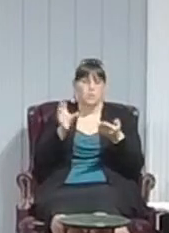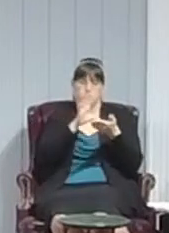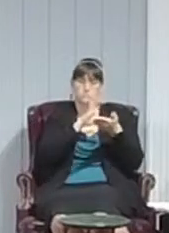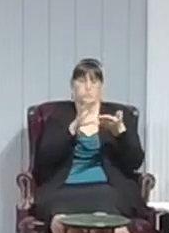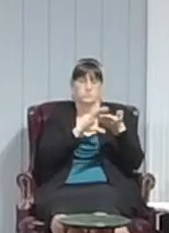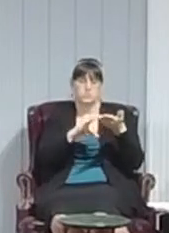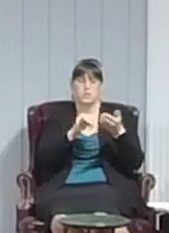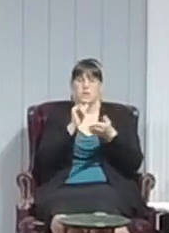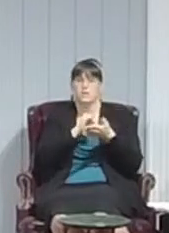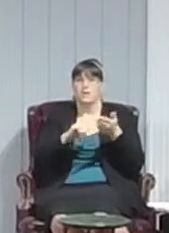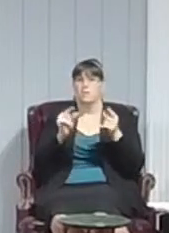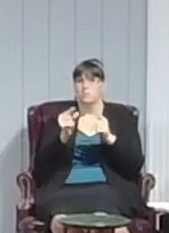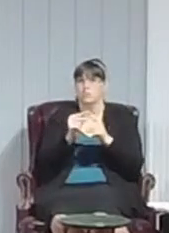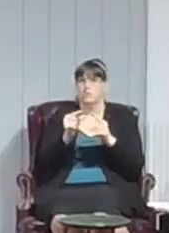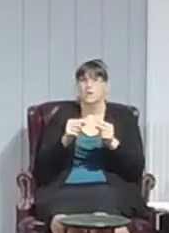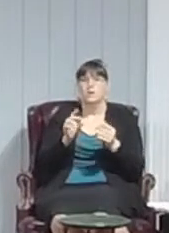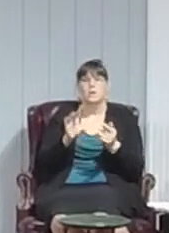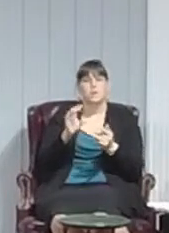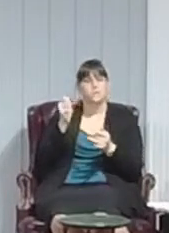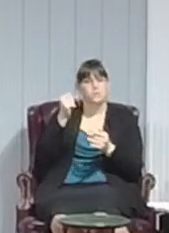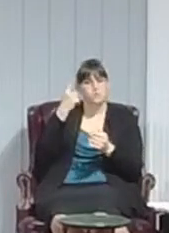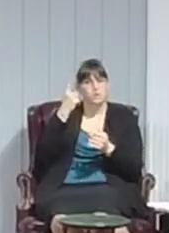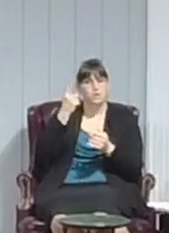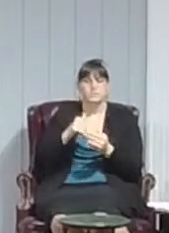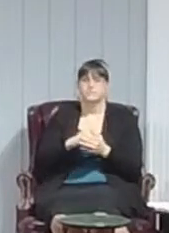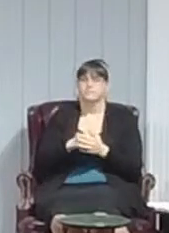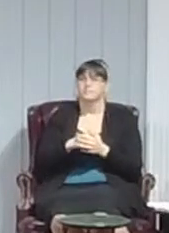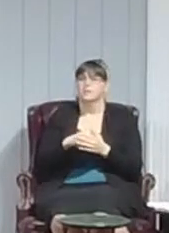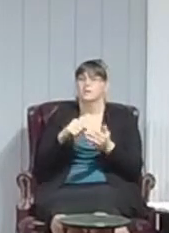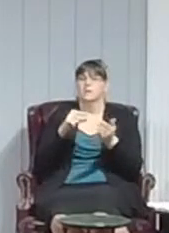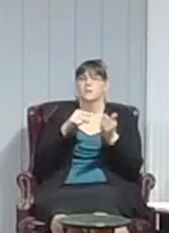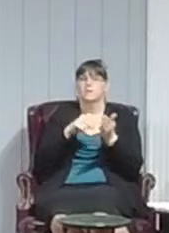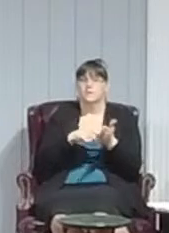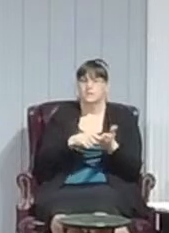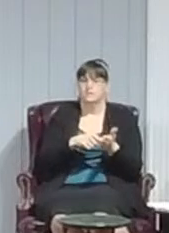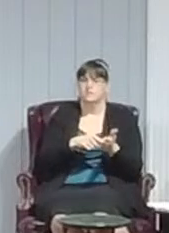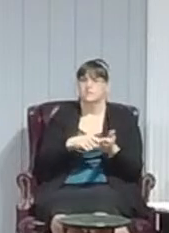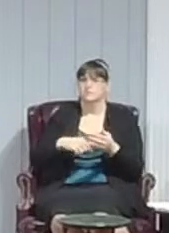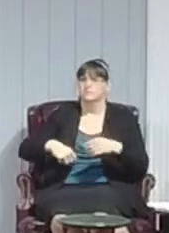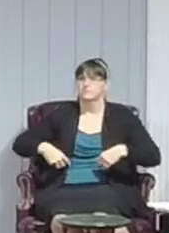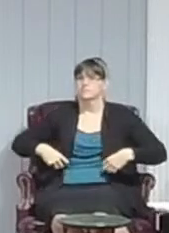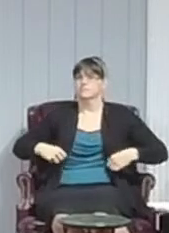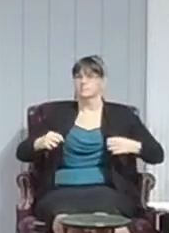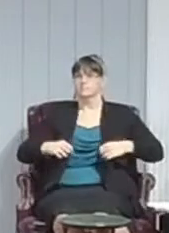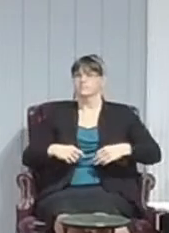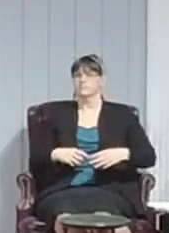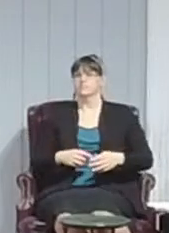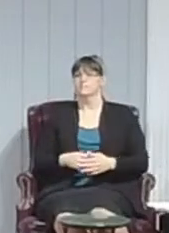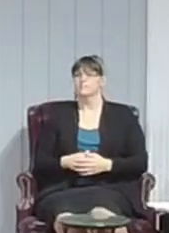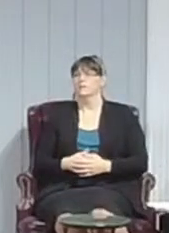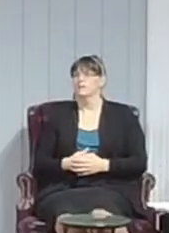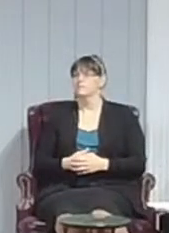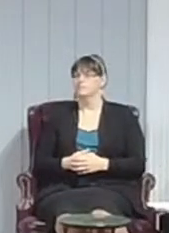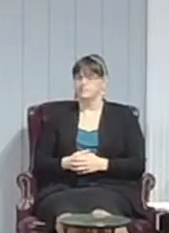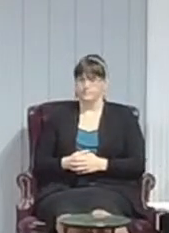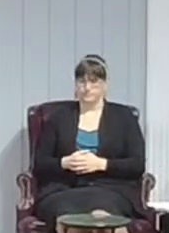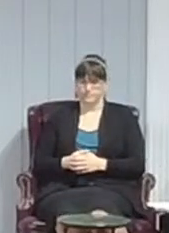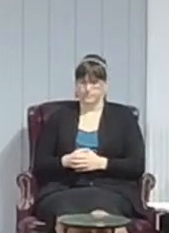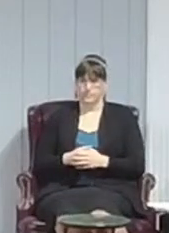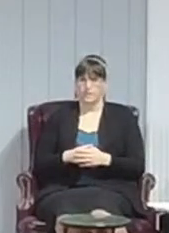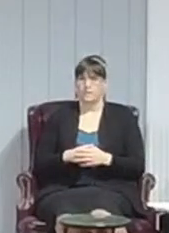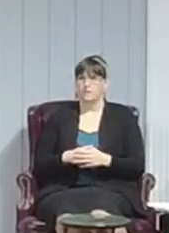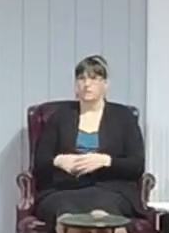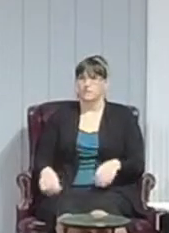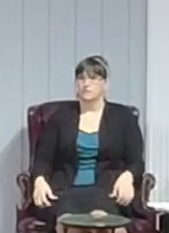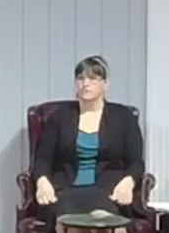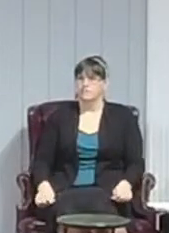and so find out what a mansion is. And here's what this is a modern, I thought about calling and getting. Since